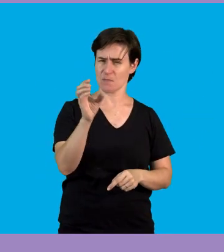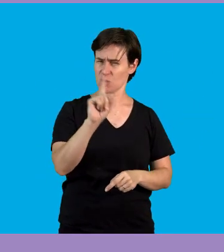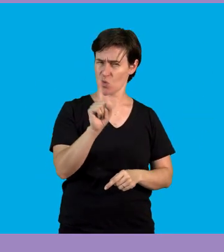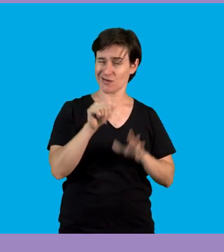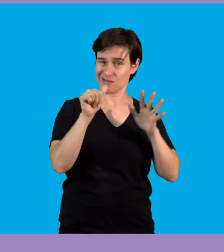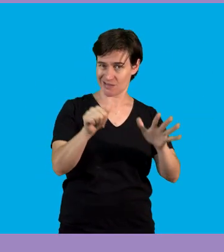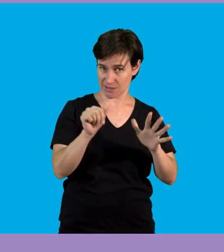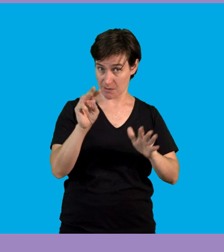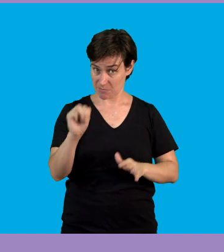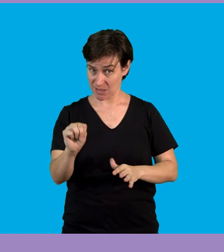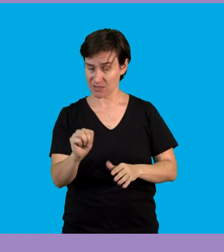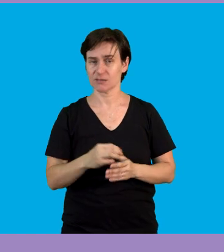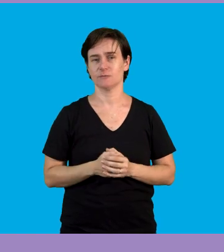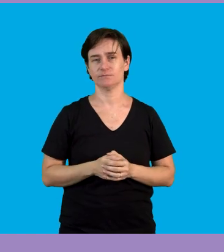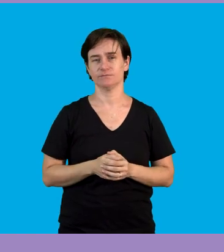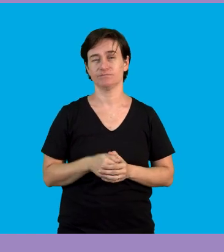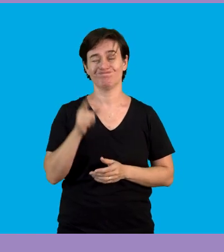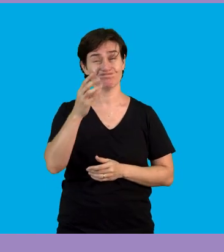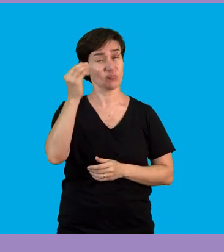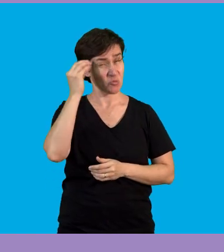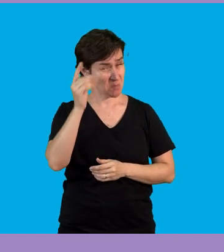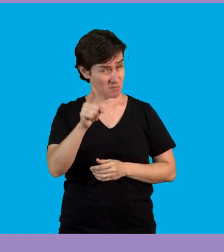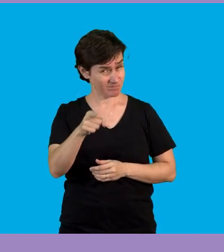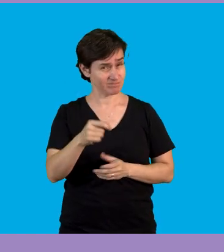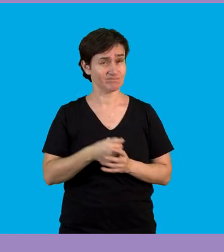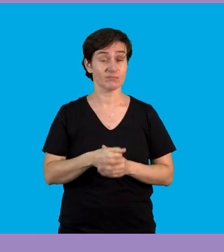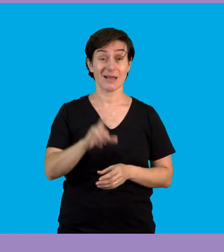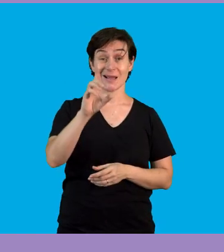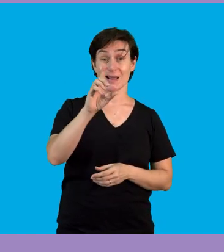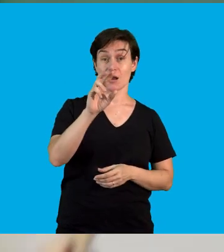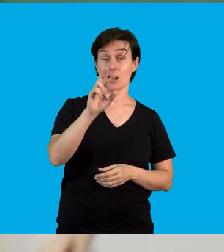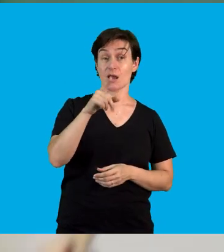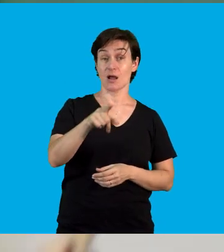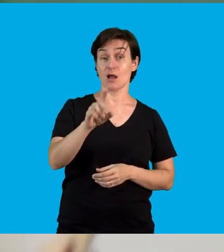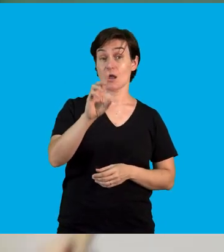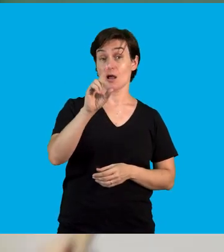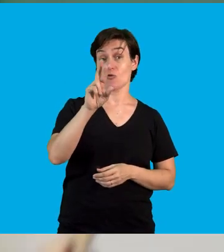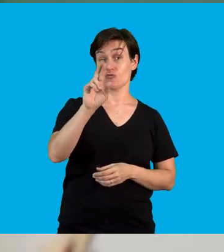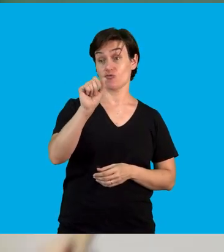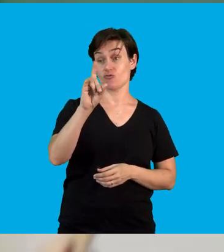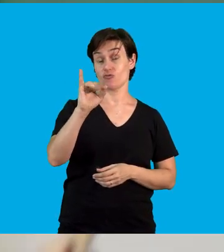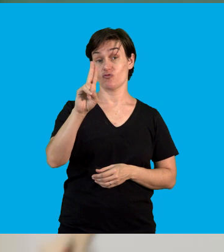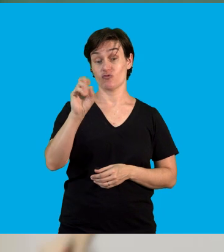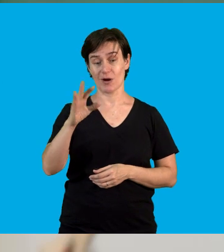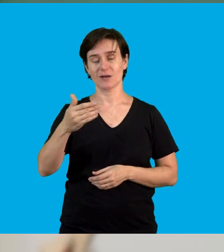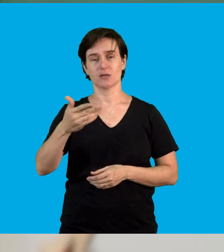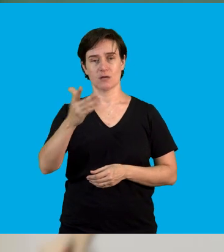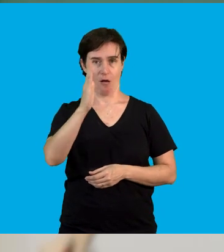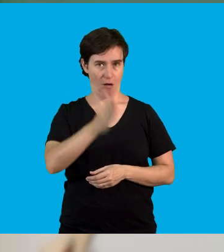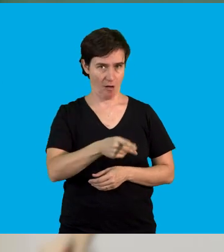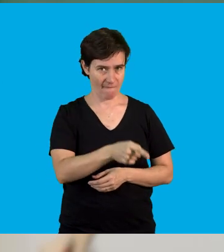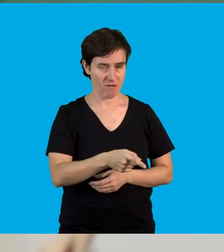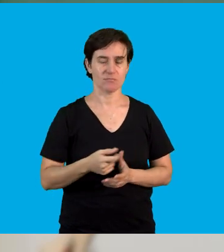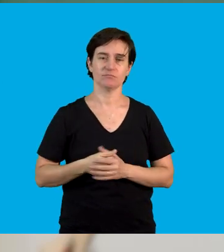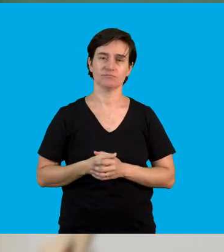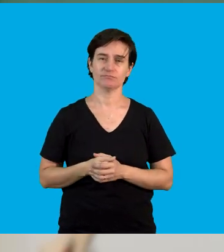of 16 meters. And if we remember correctly, the diameter is double of the radius. That means that if we